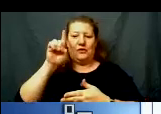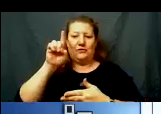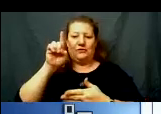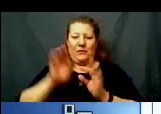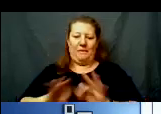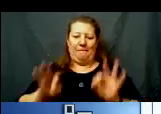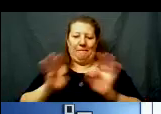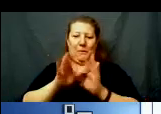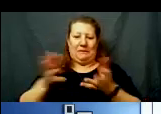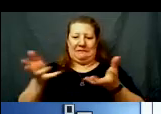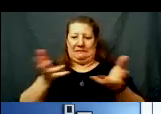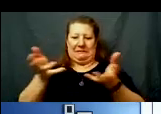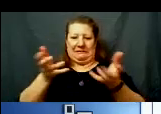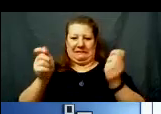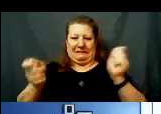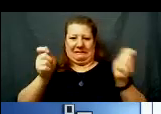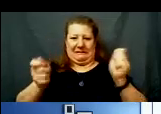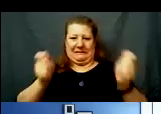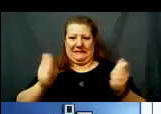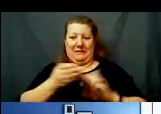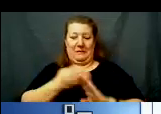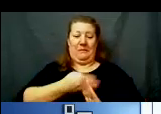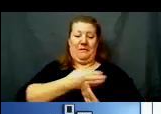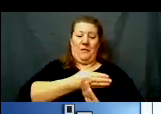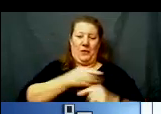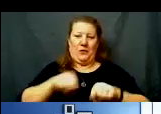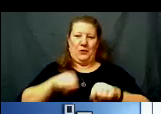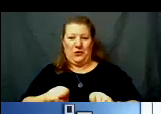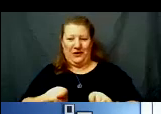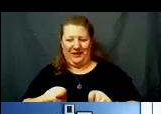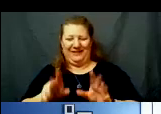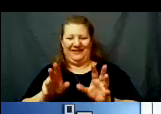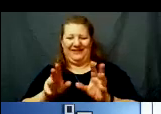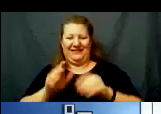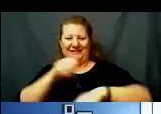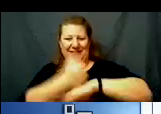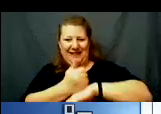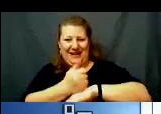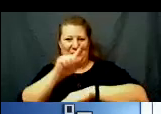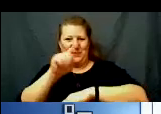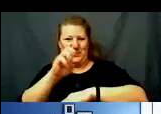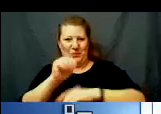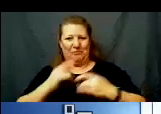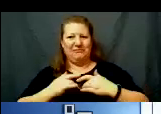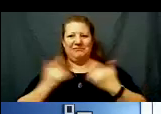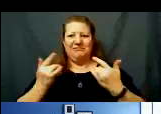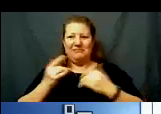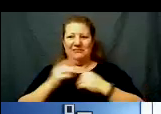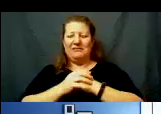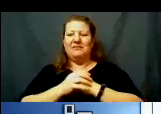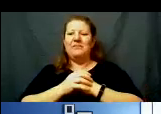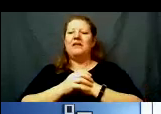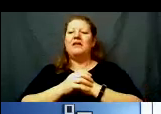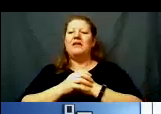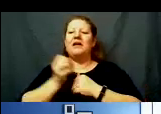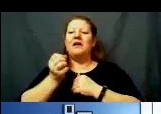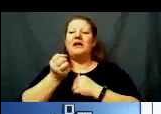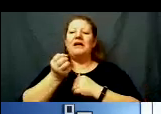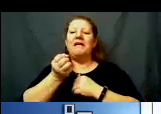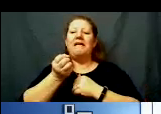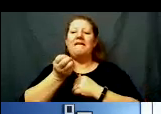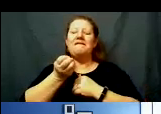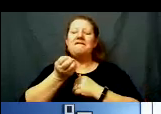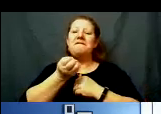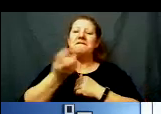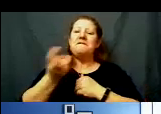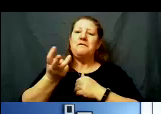this evening and before to set up this Zoom event. A few housekeeping